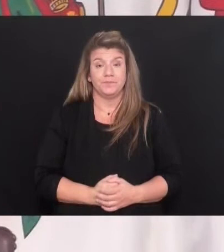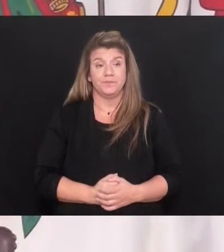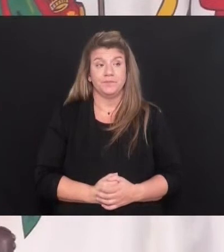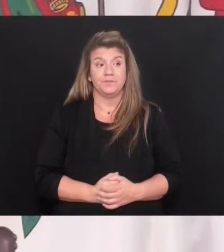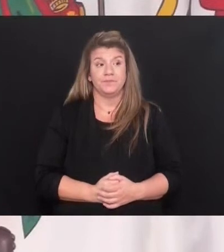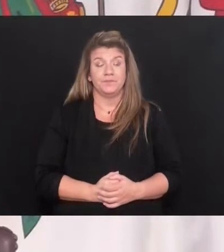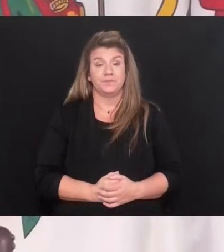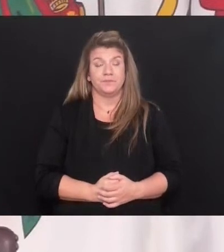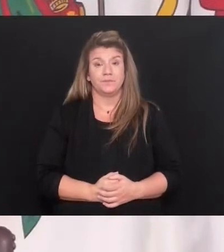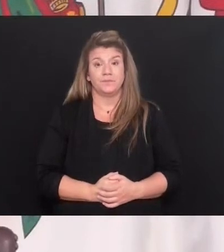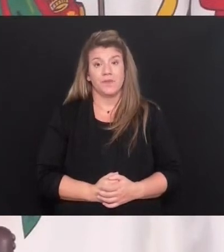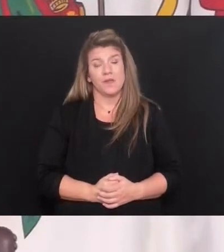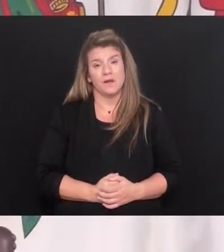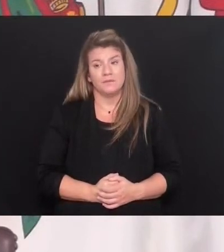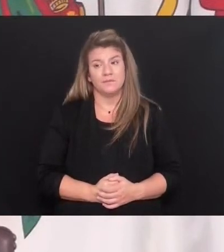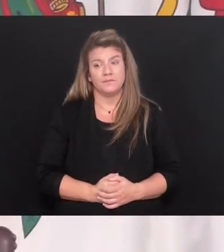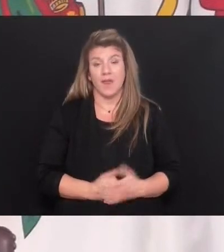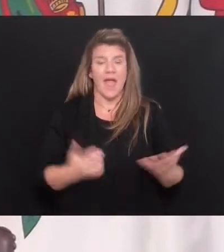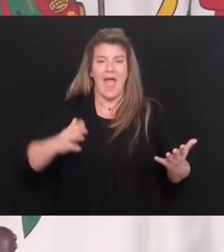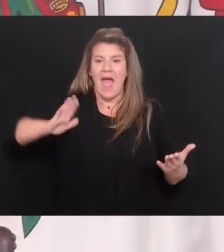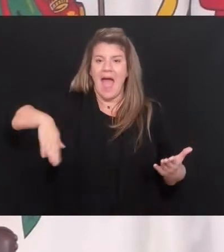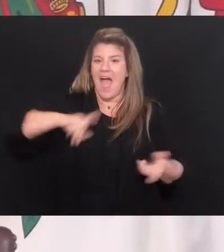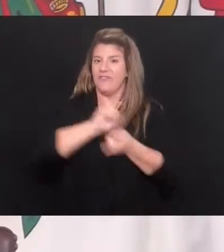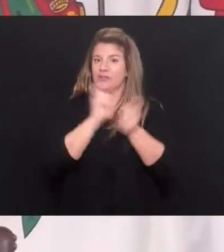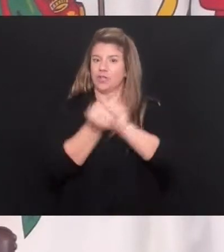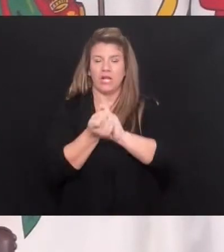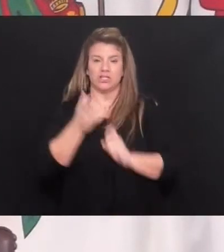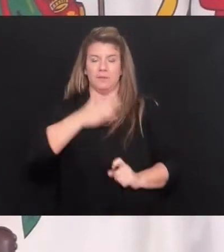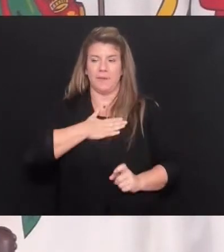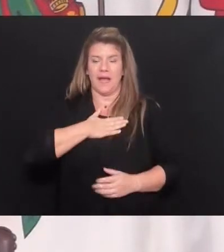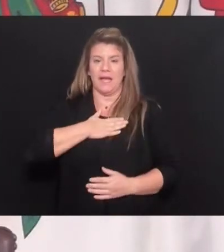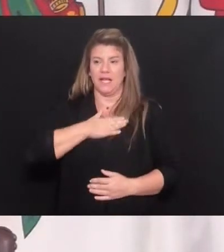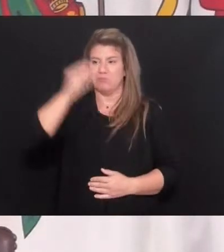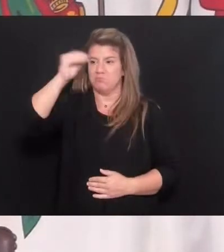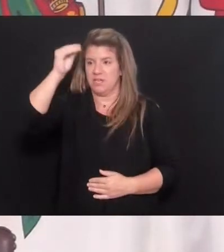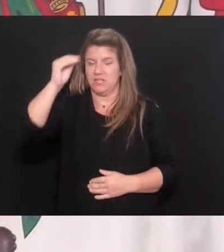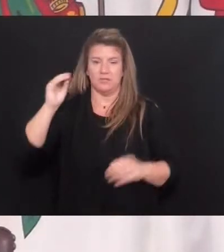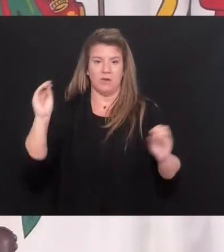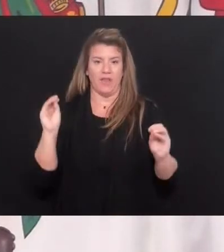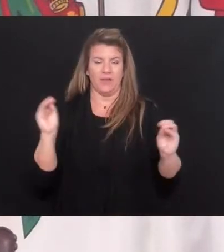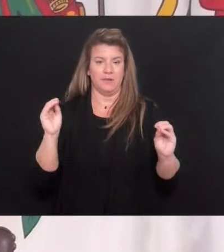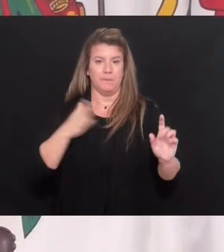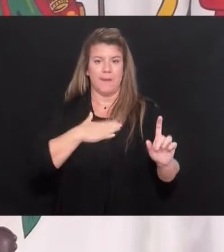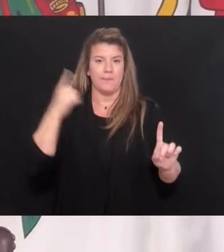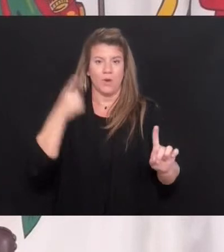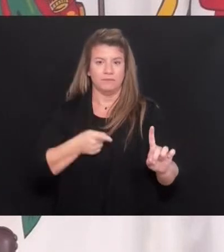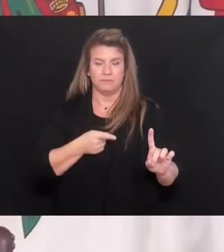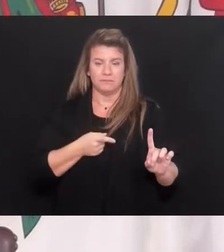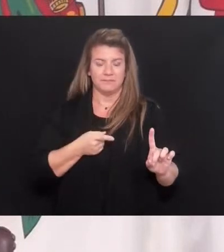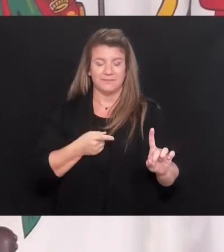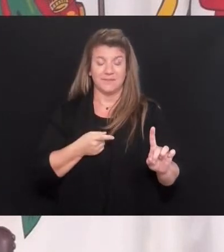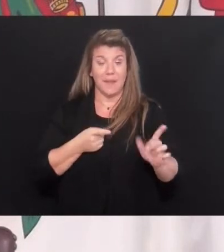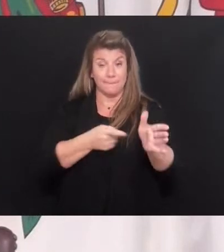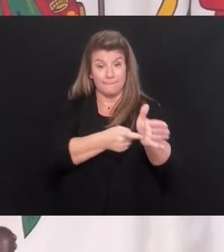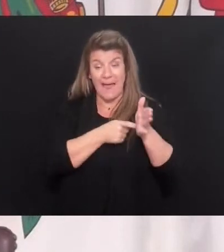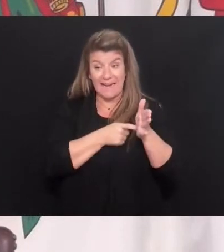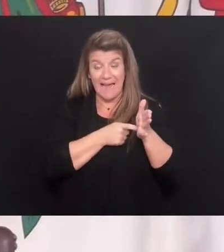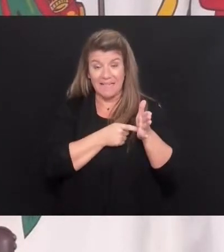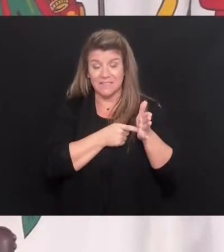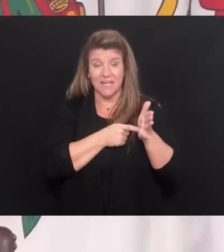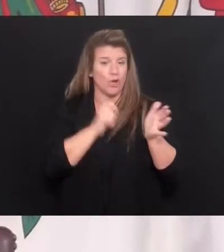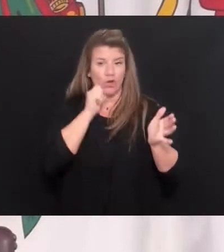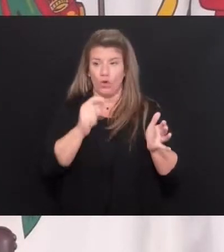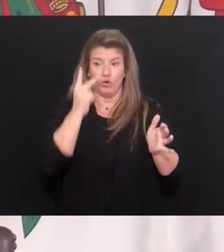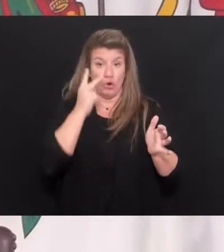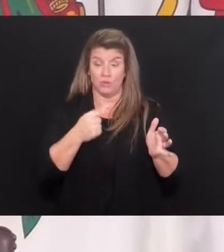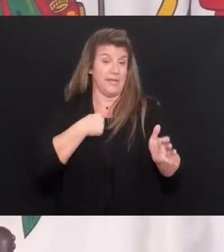I'm rock solid. I haven't changed in any way from a standpoint of mandates. You don't see mandates